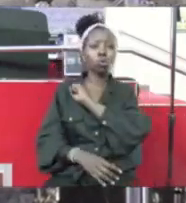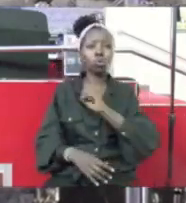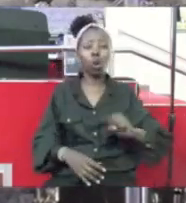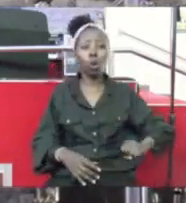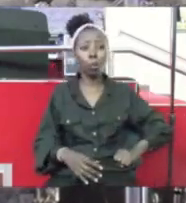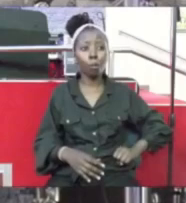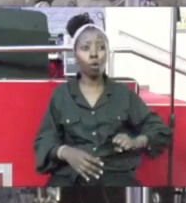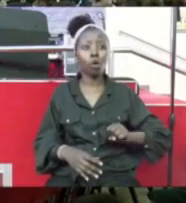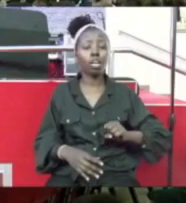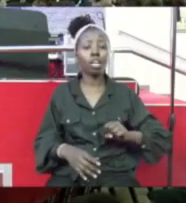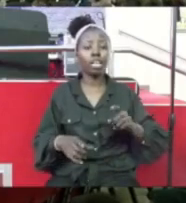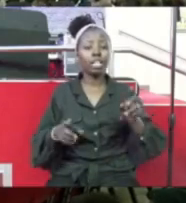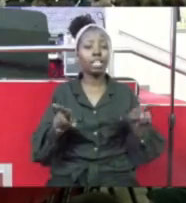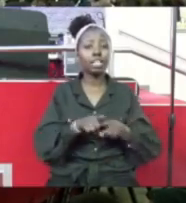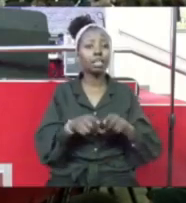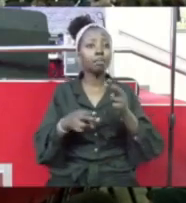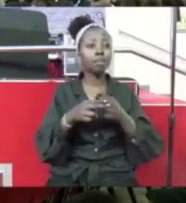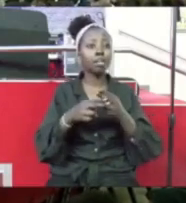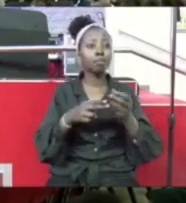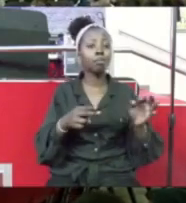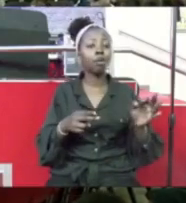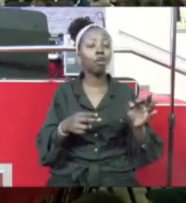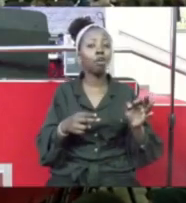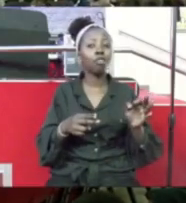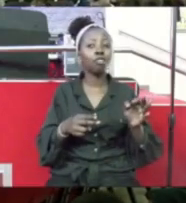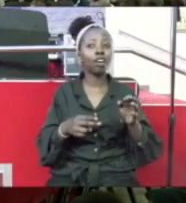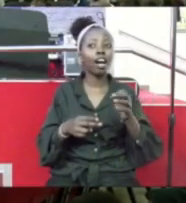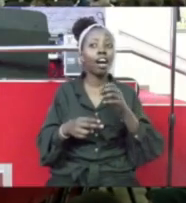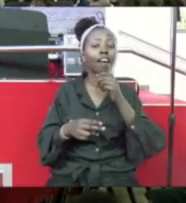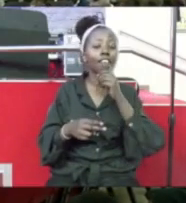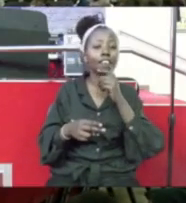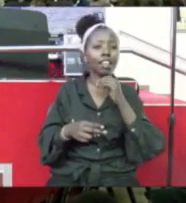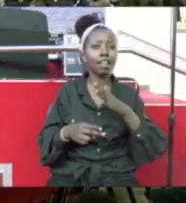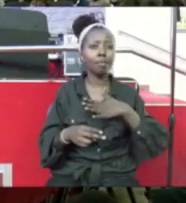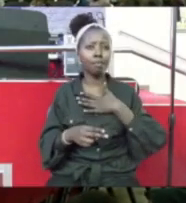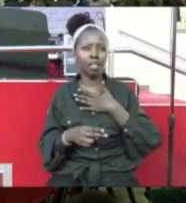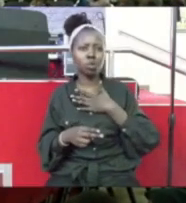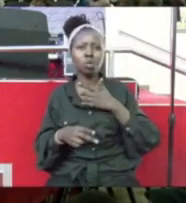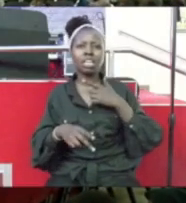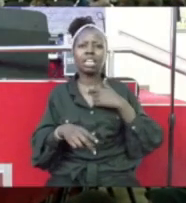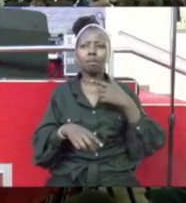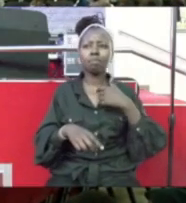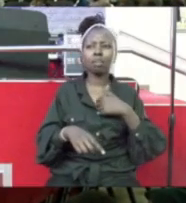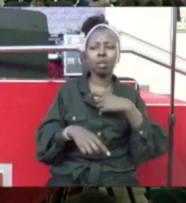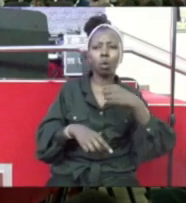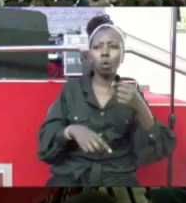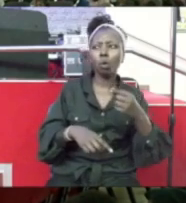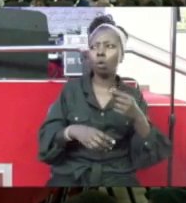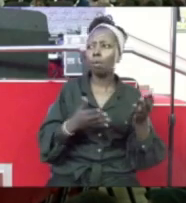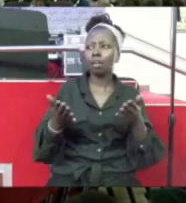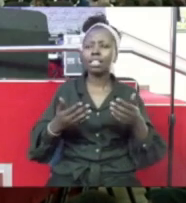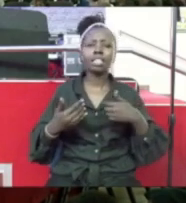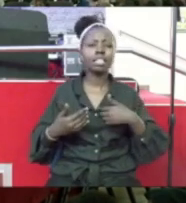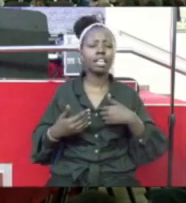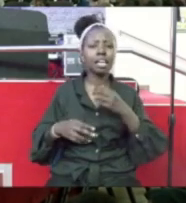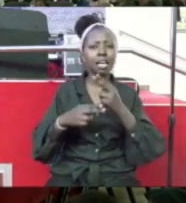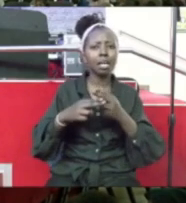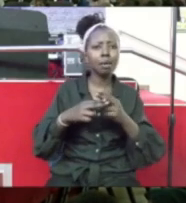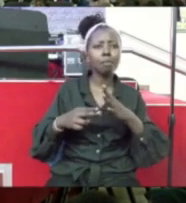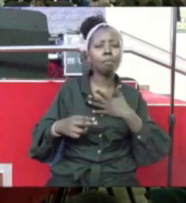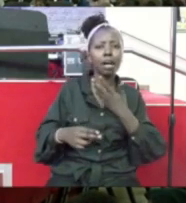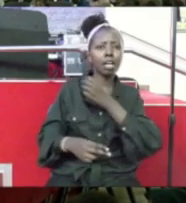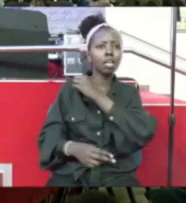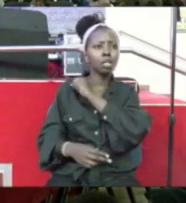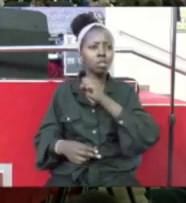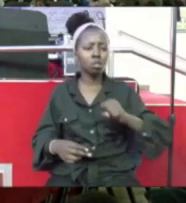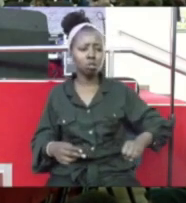baba. So and when I go somewhere and I introduce myself as Njoroge wa Solo. Na hivyo nikienda mahali nijitambulishe kama Njoroge wa Solo.